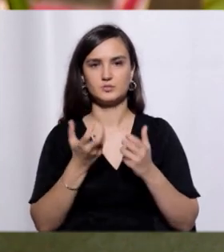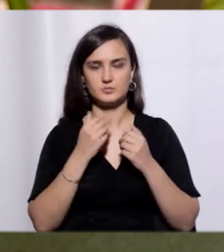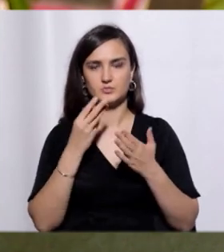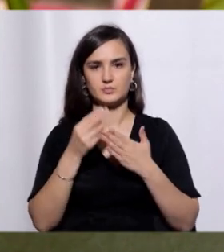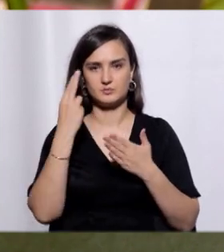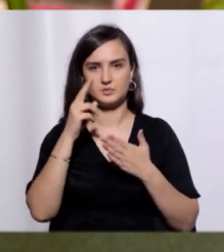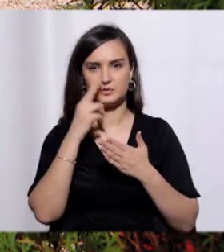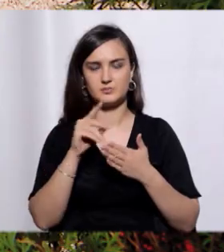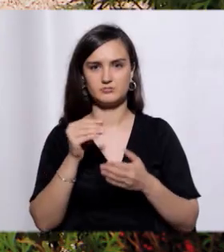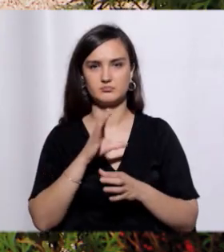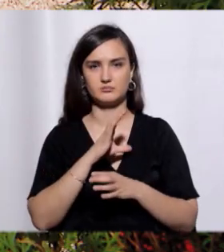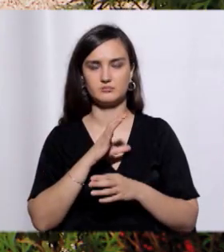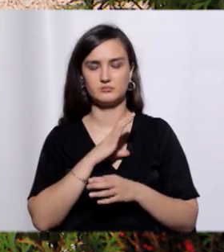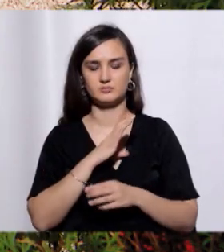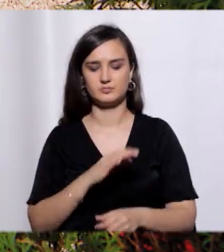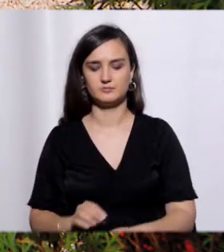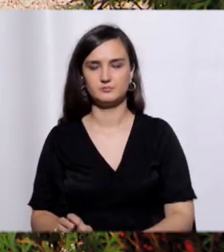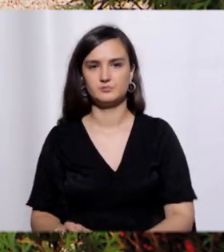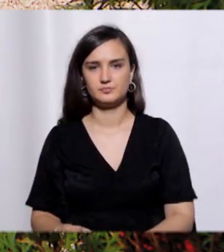her uncle's will?